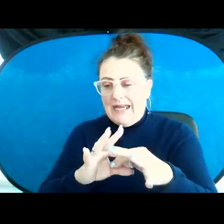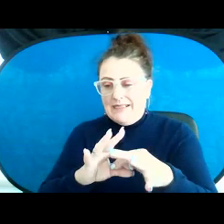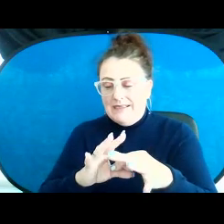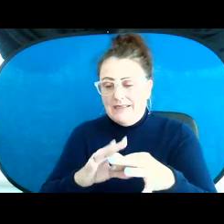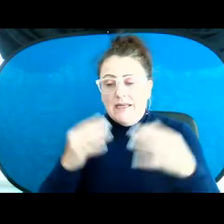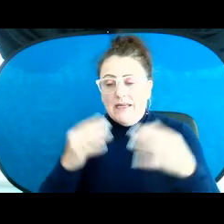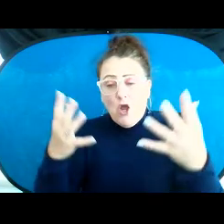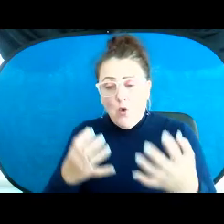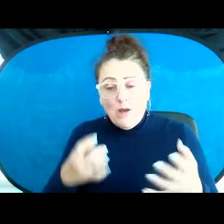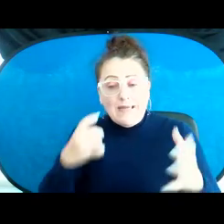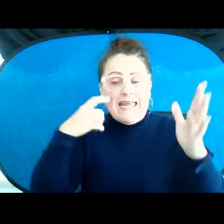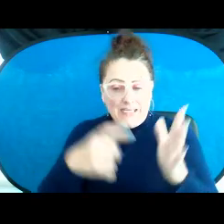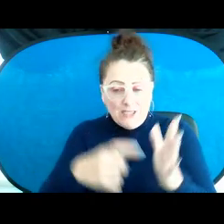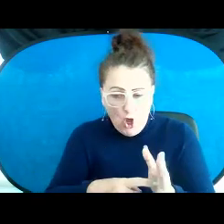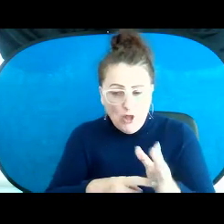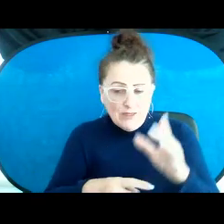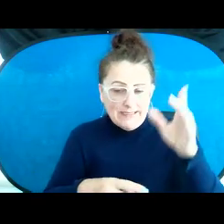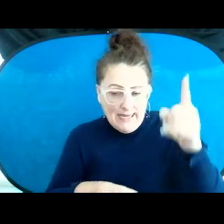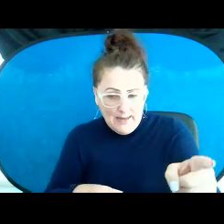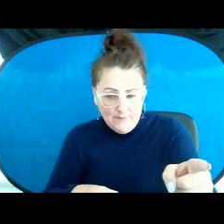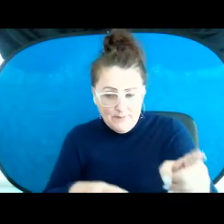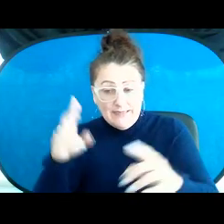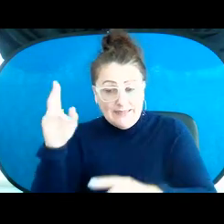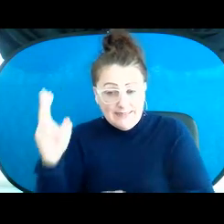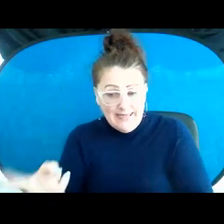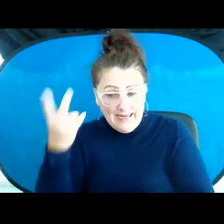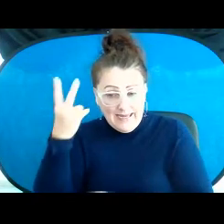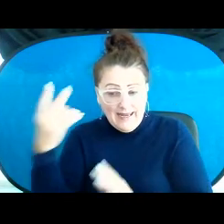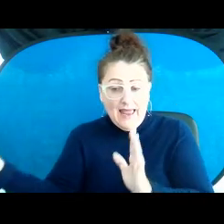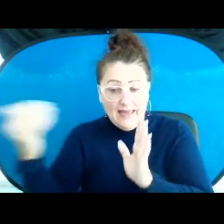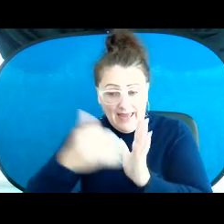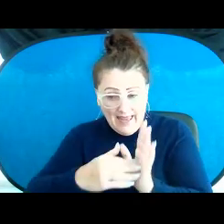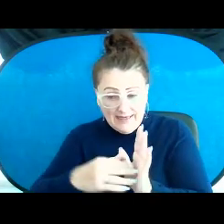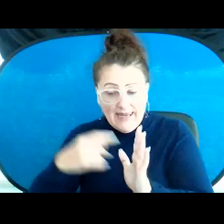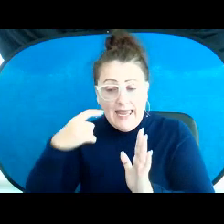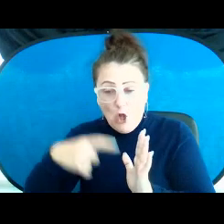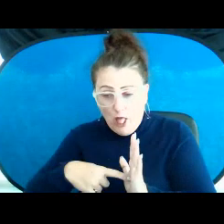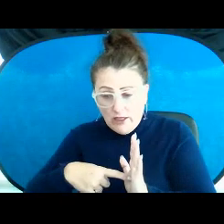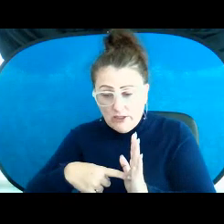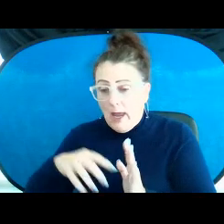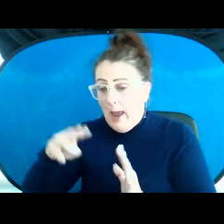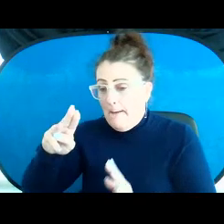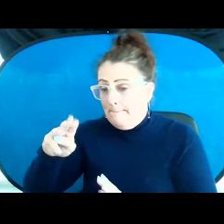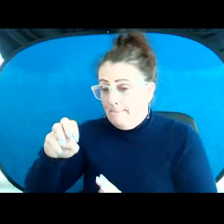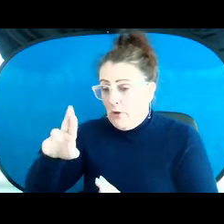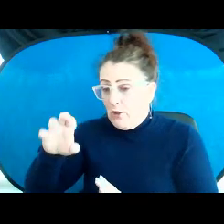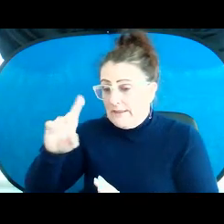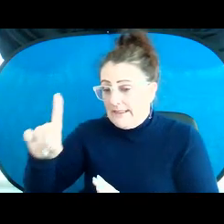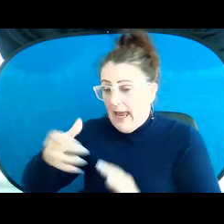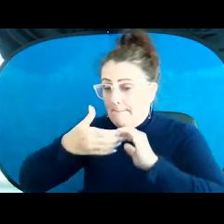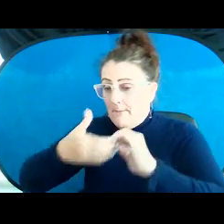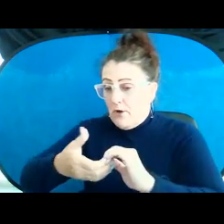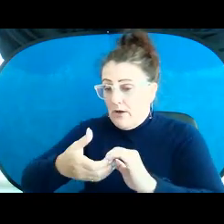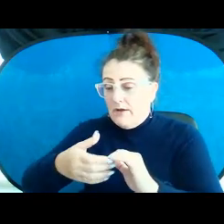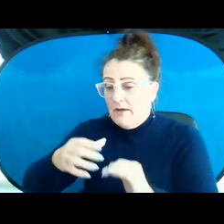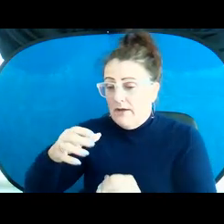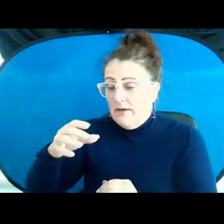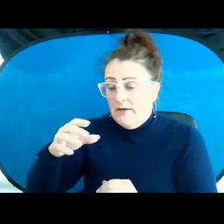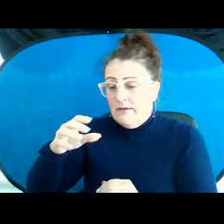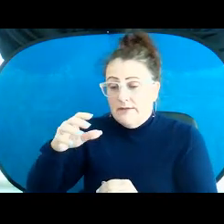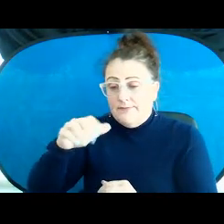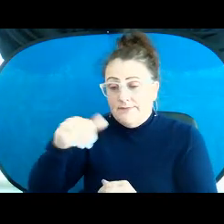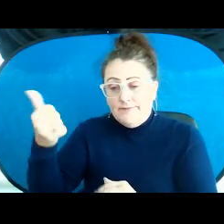acknowledge him. And then second, I wanted to again acknowledge Merced and our partners at MCAG and Stacy Guzman